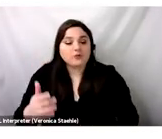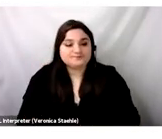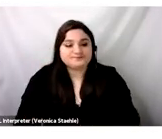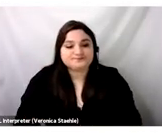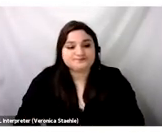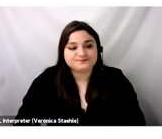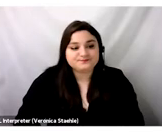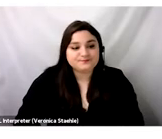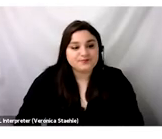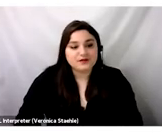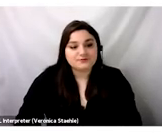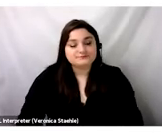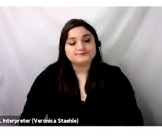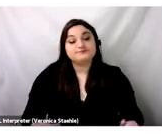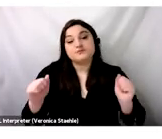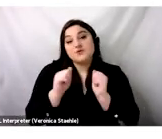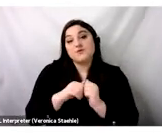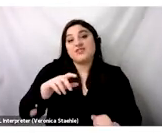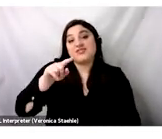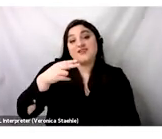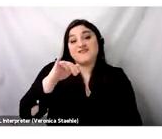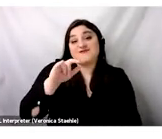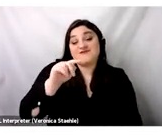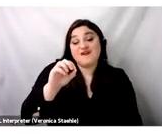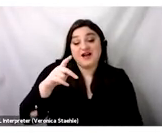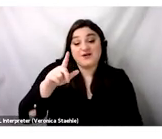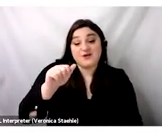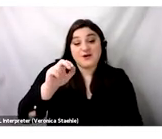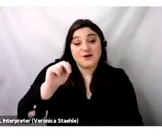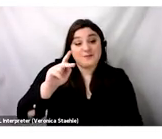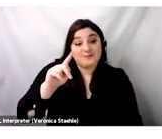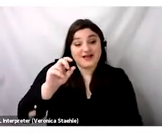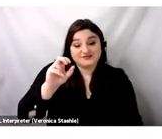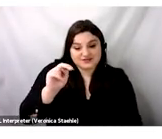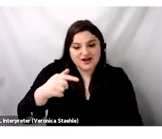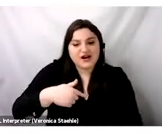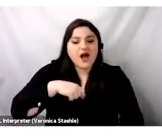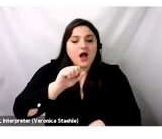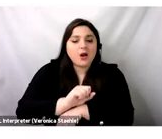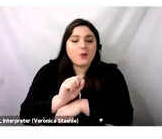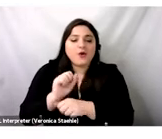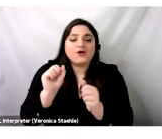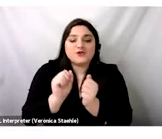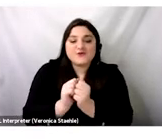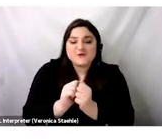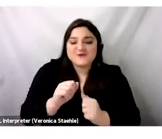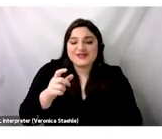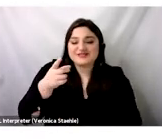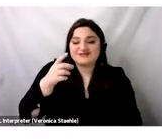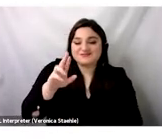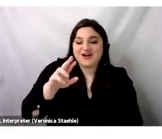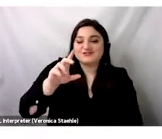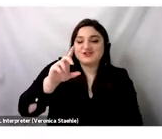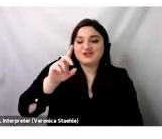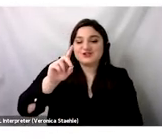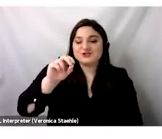researcher named Joachim Goes of the Lamont Doherty Earth Observatory at Columbia, who studied